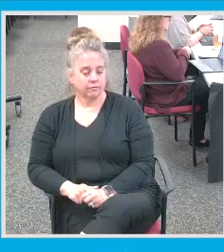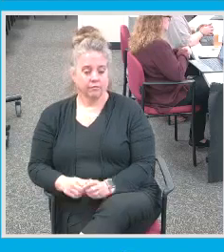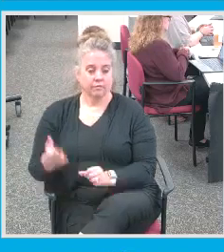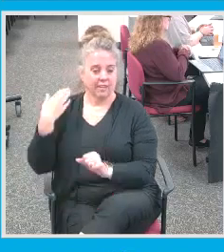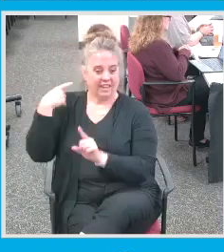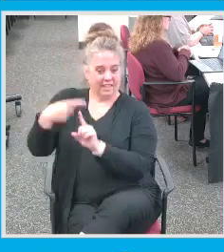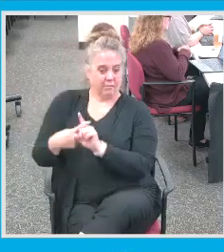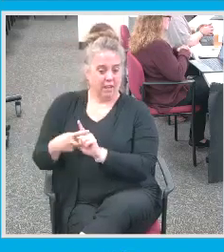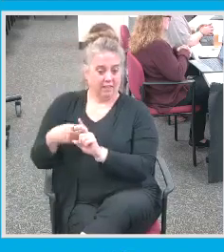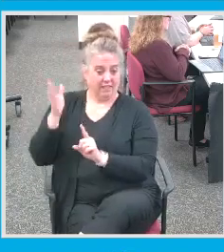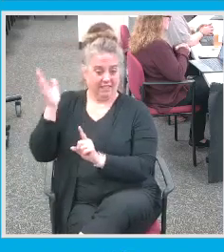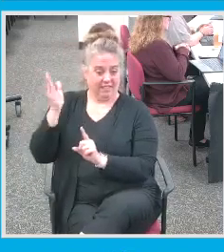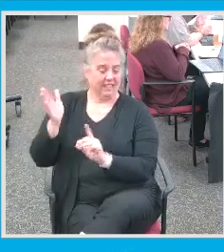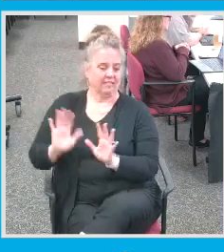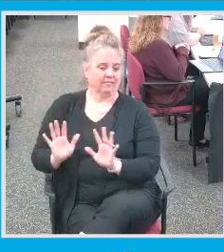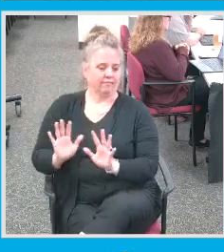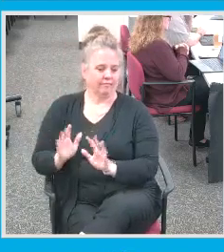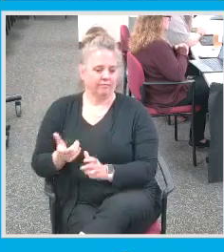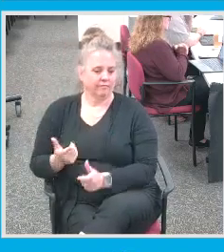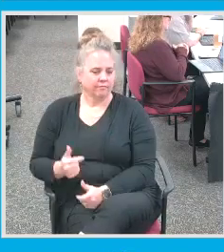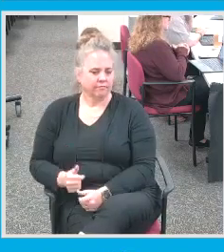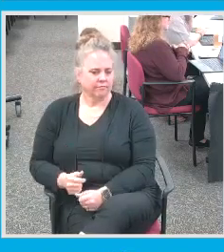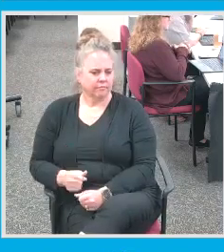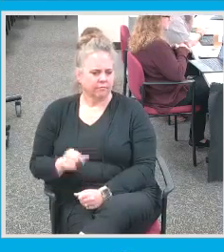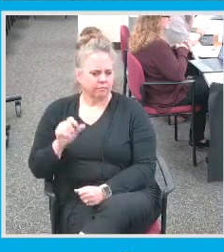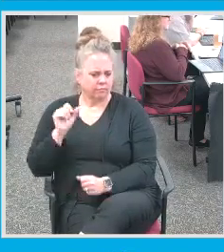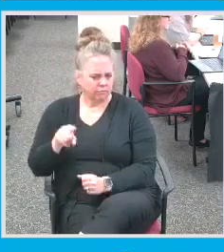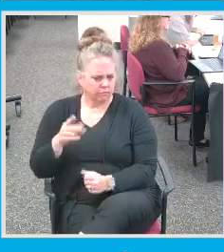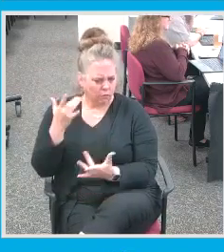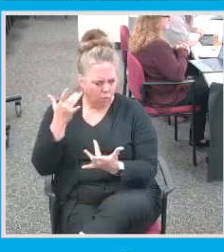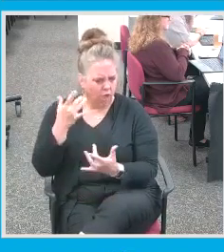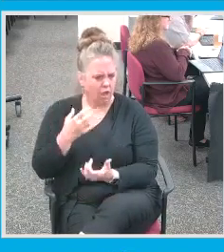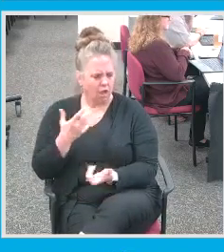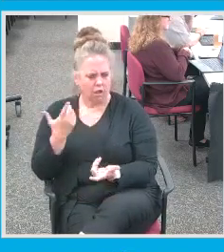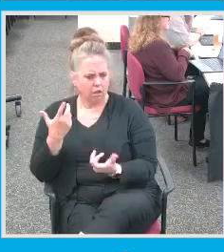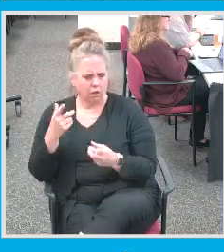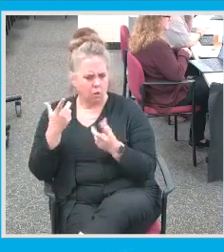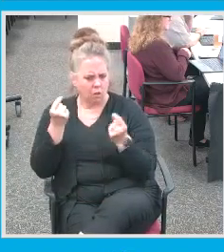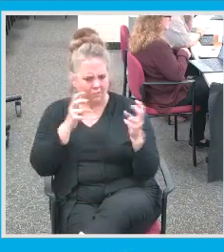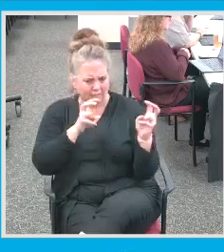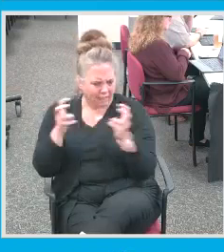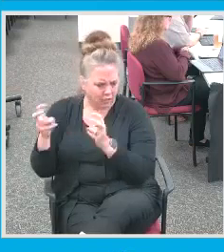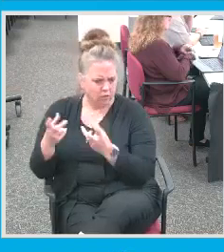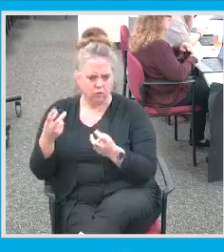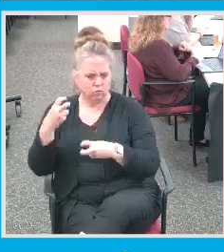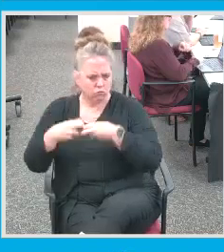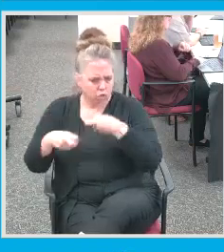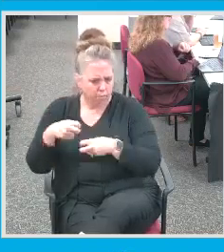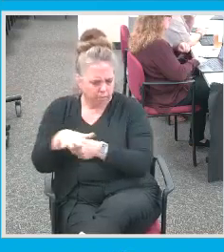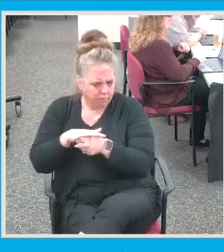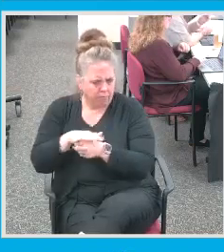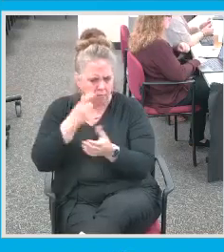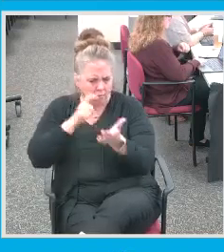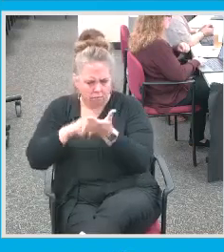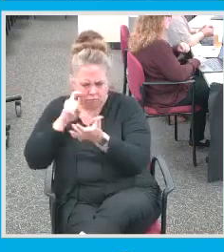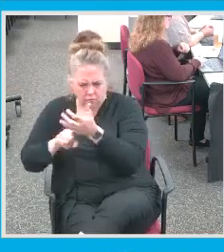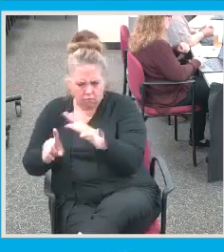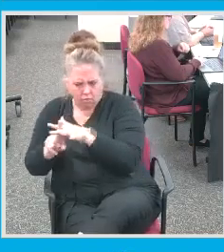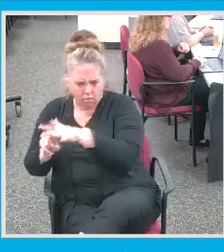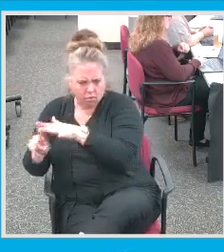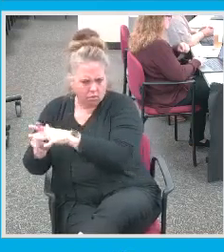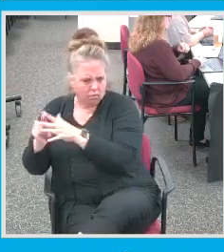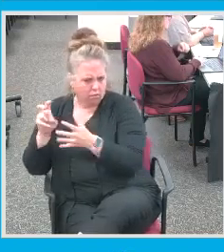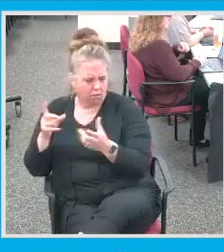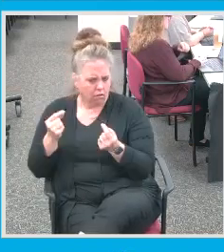work? Why is that something that you're passionate about? What is an issue that you notice kind of within your own community that you feel passionate about